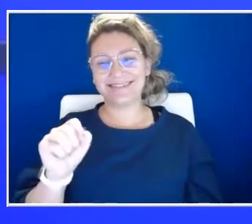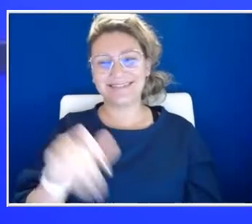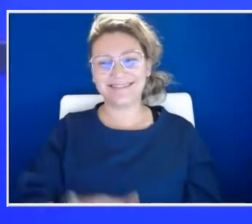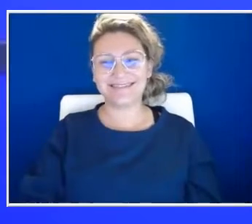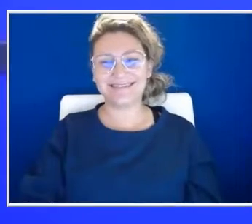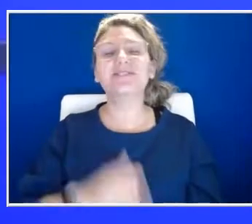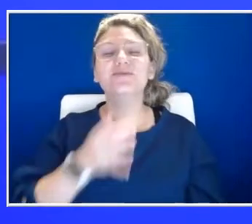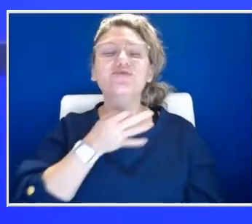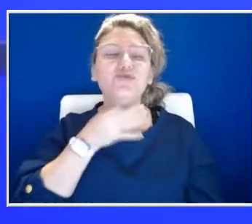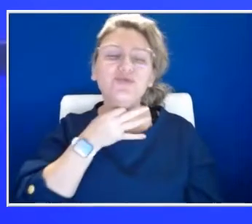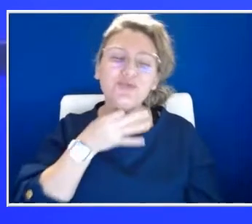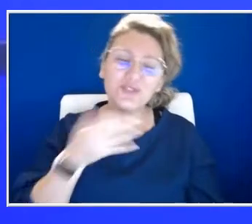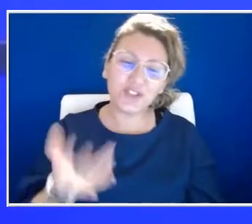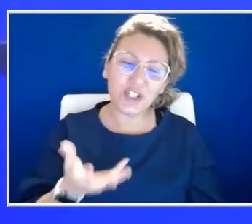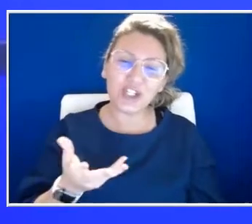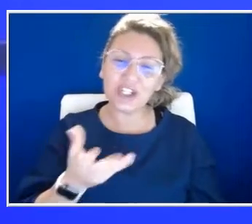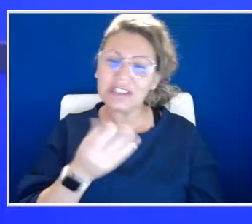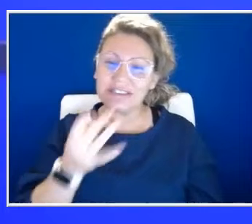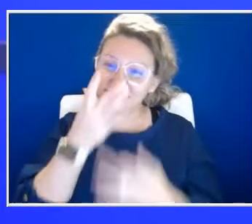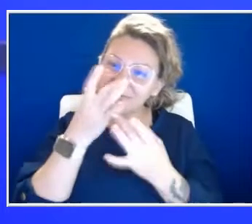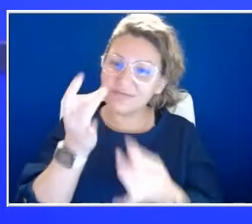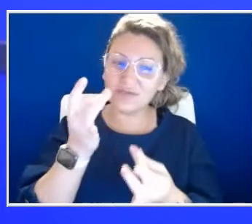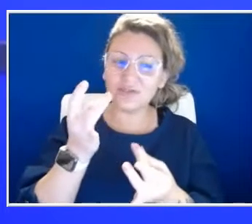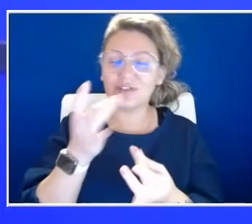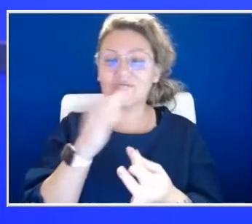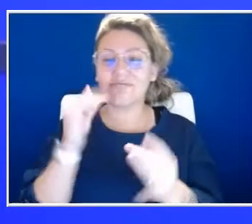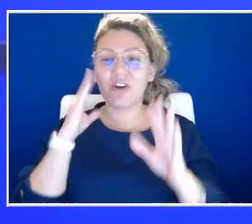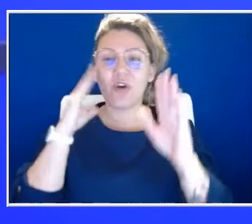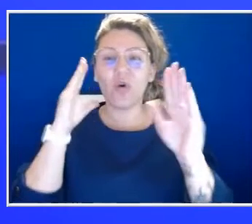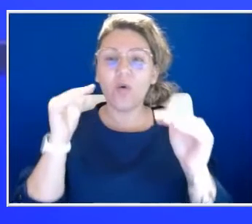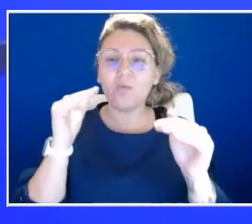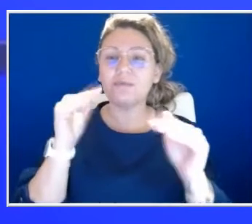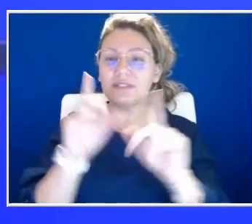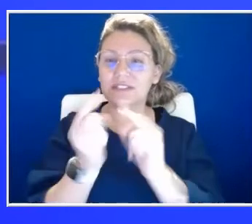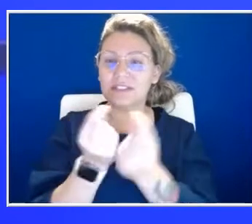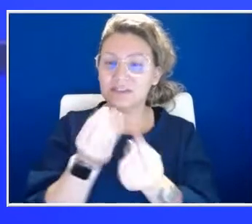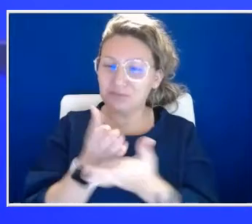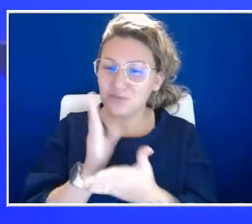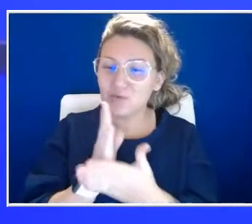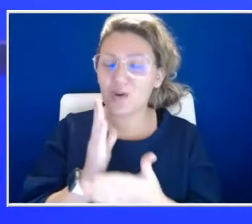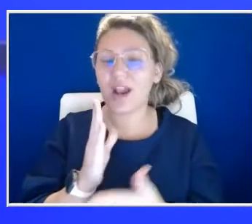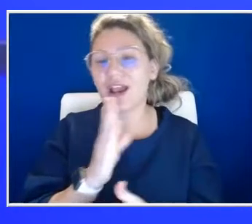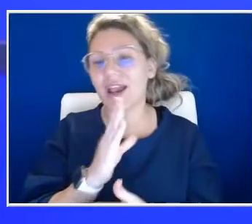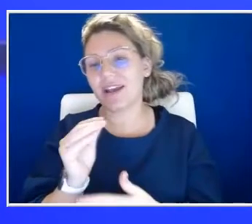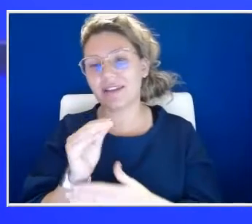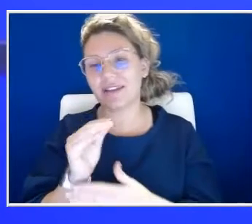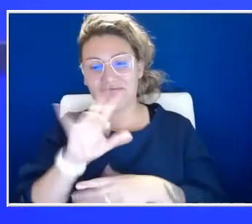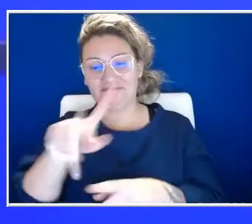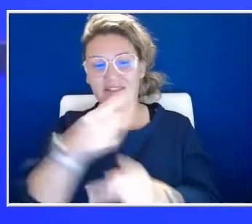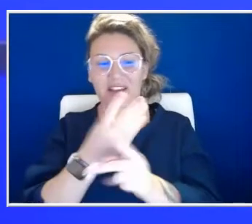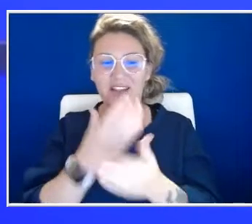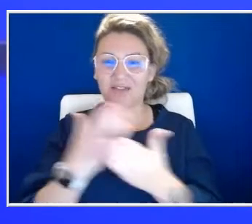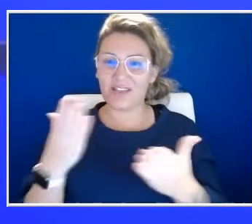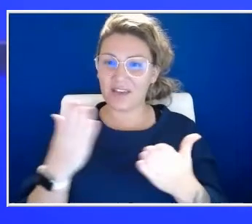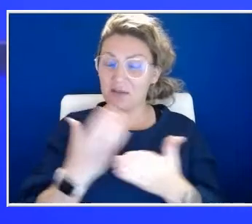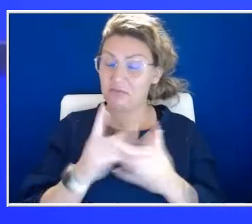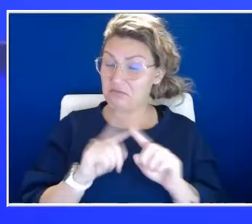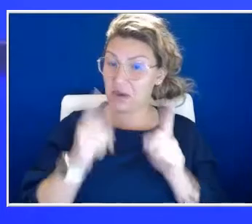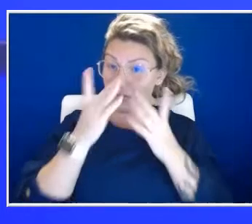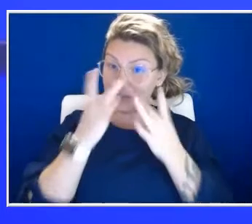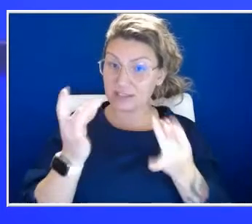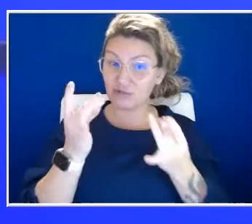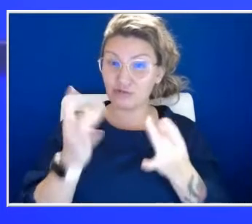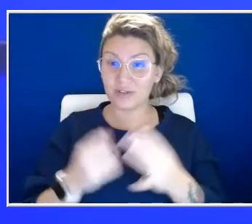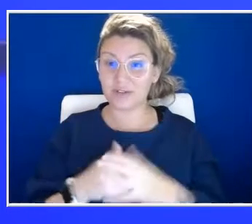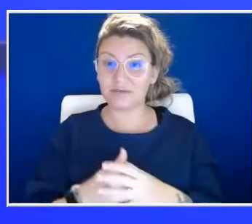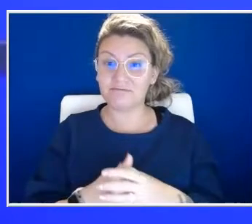curiosity and interest and hoping the team was doing okay and those types of things. But it was pretty interesting. I mean, some